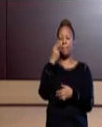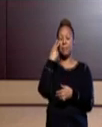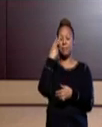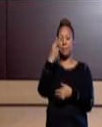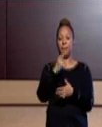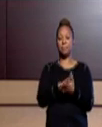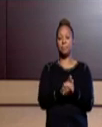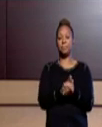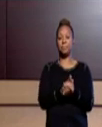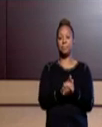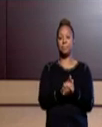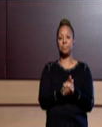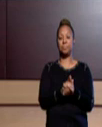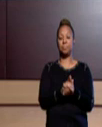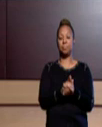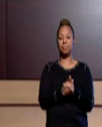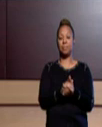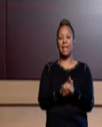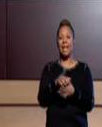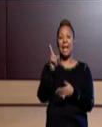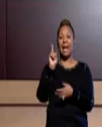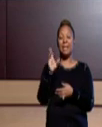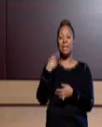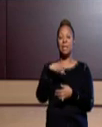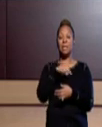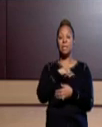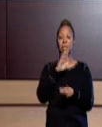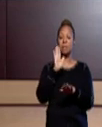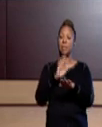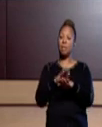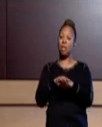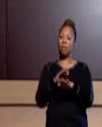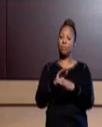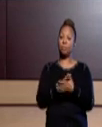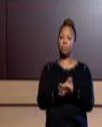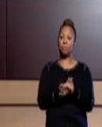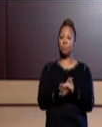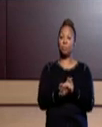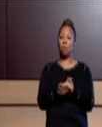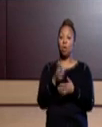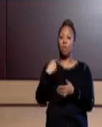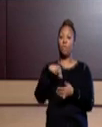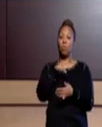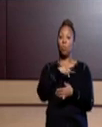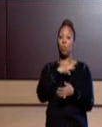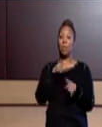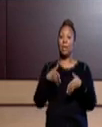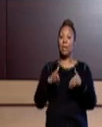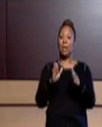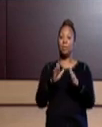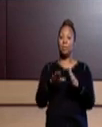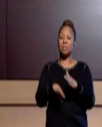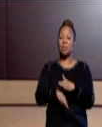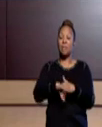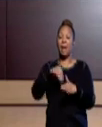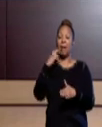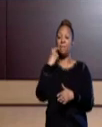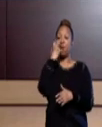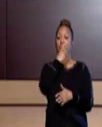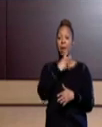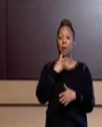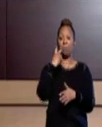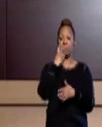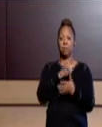sight. I need us to be careful with what we are allowing to come out of our